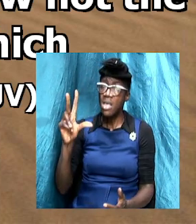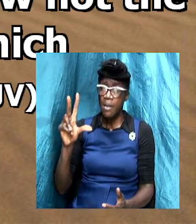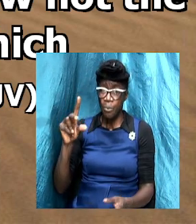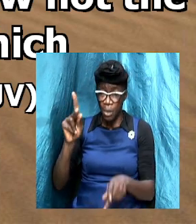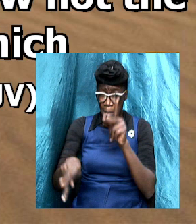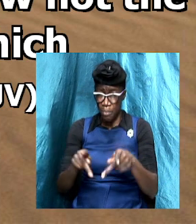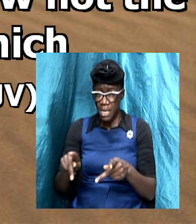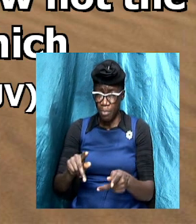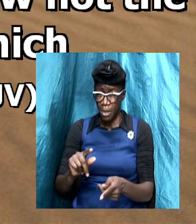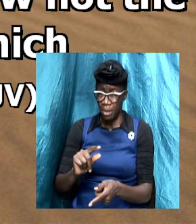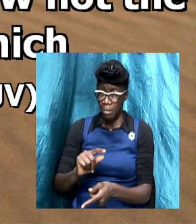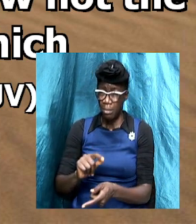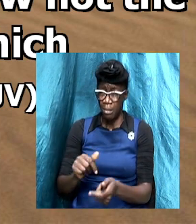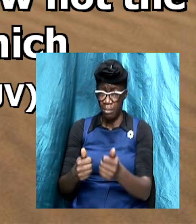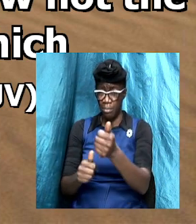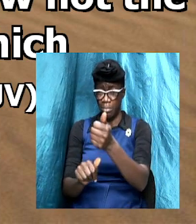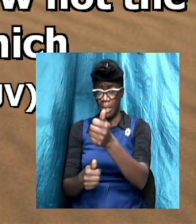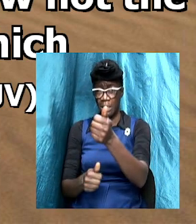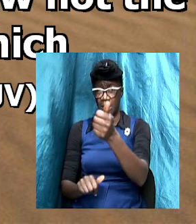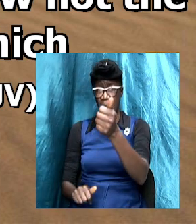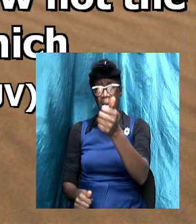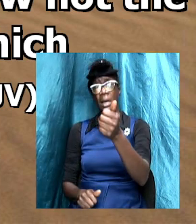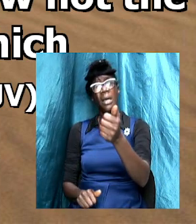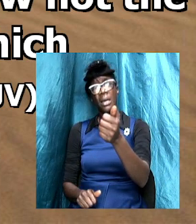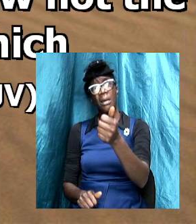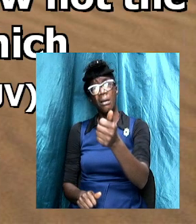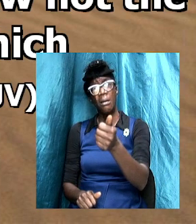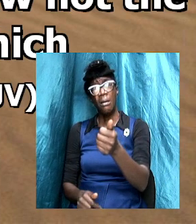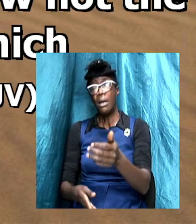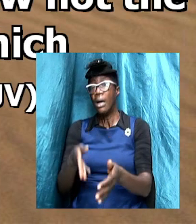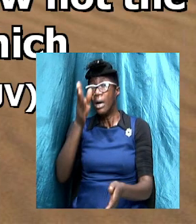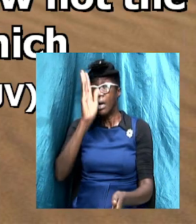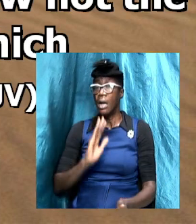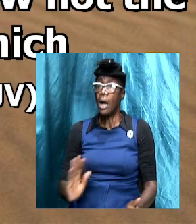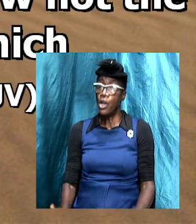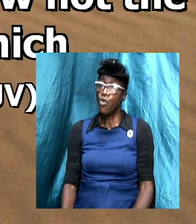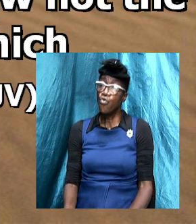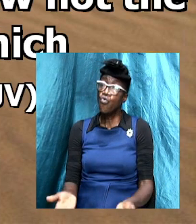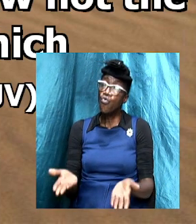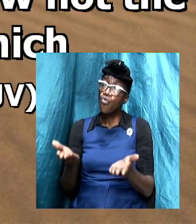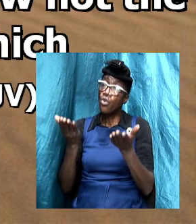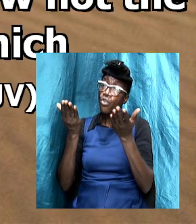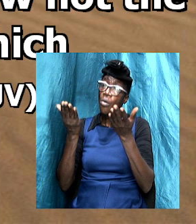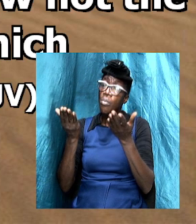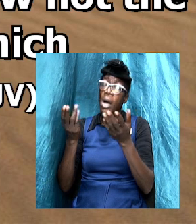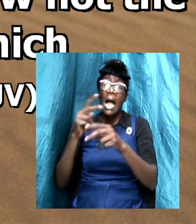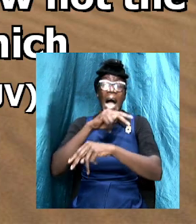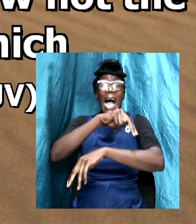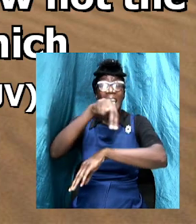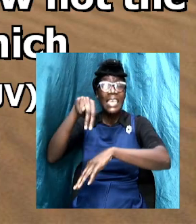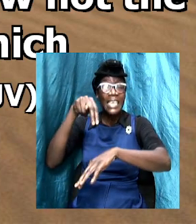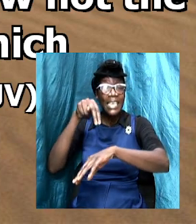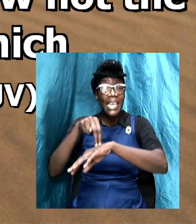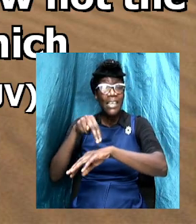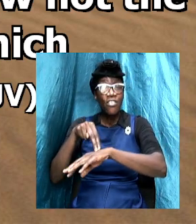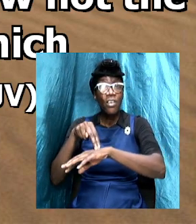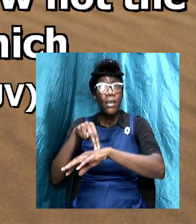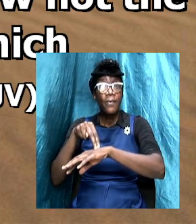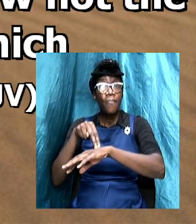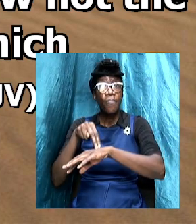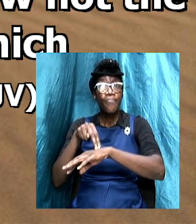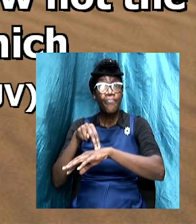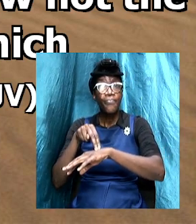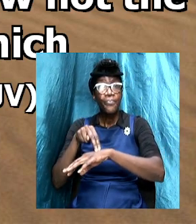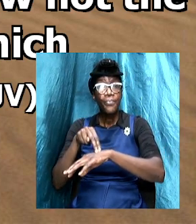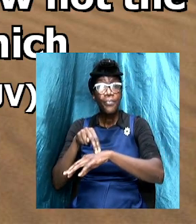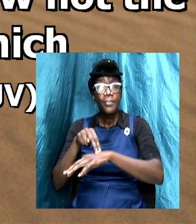God. And guess what God did? God rose up a nation, amen, and